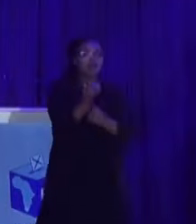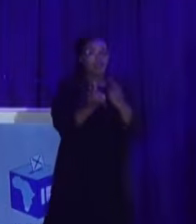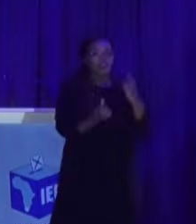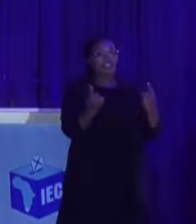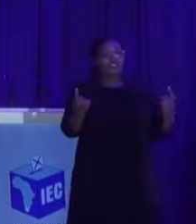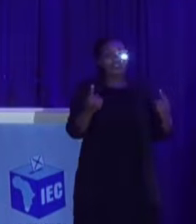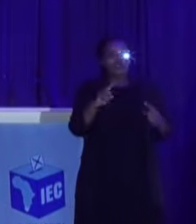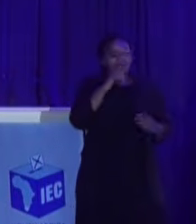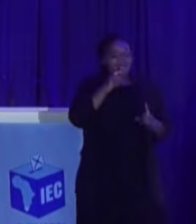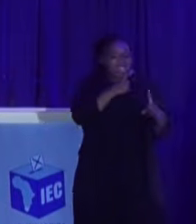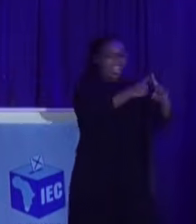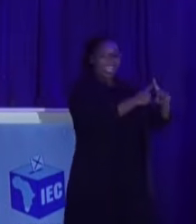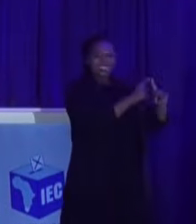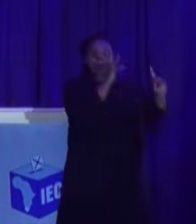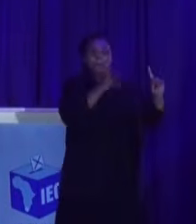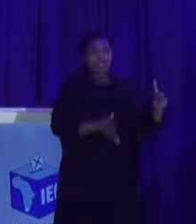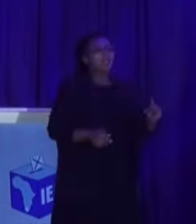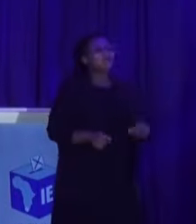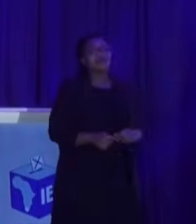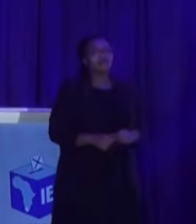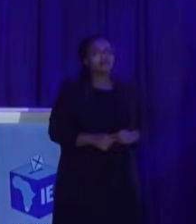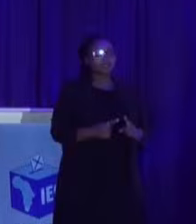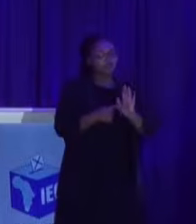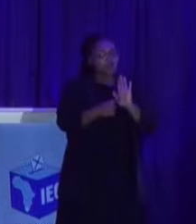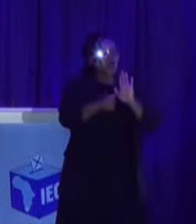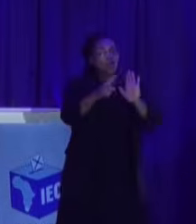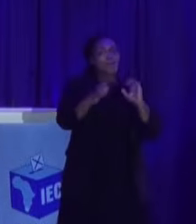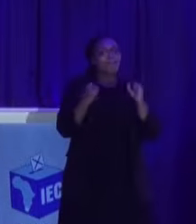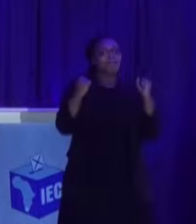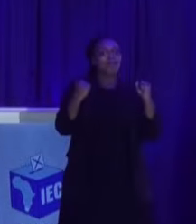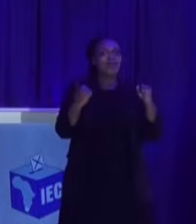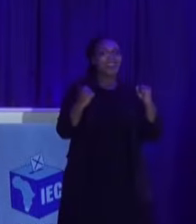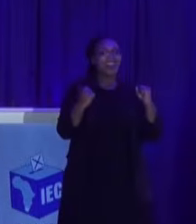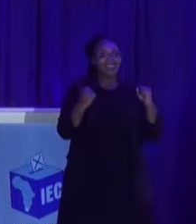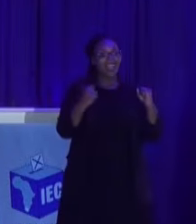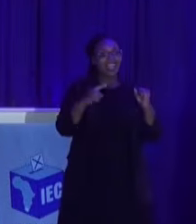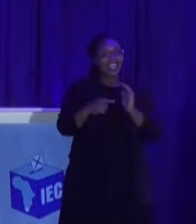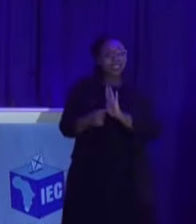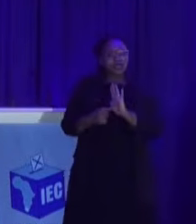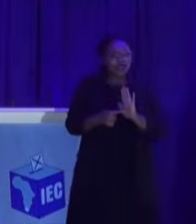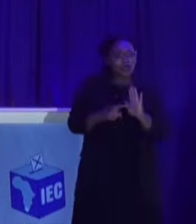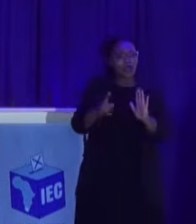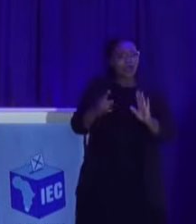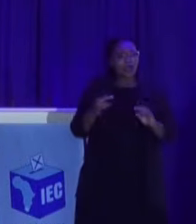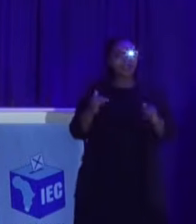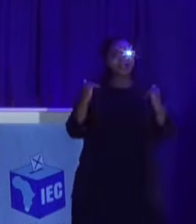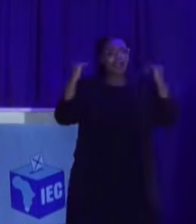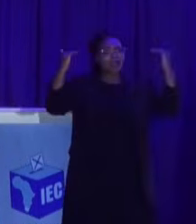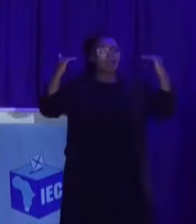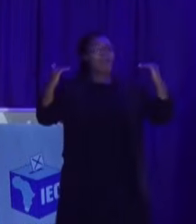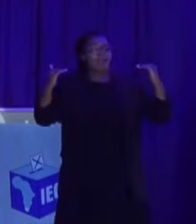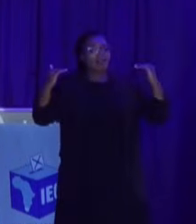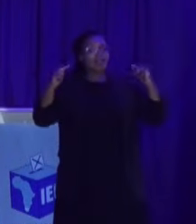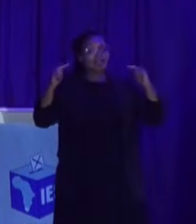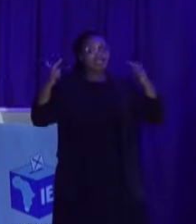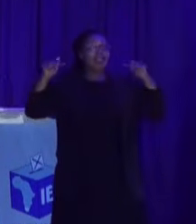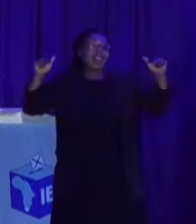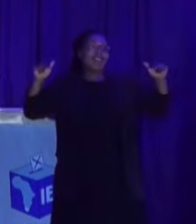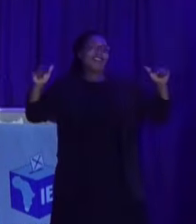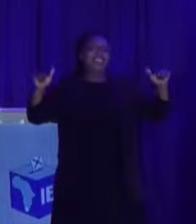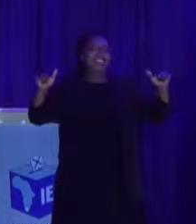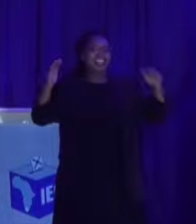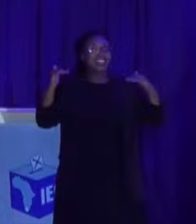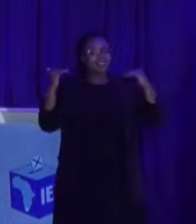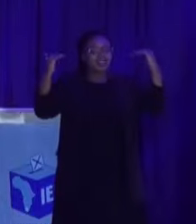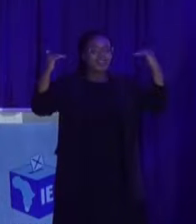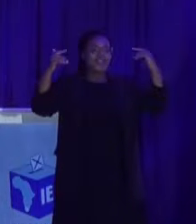not just a mark. It's a power move, Baba. It's a flex bigger than the hype. It's a level